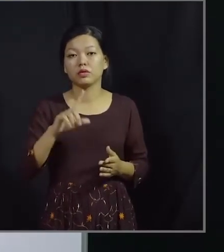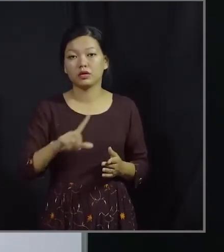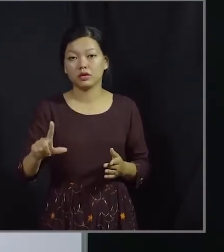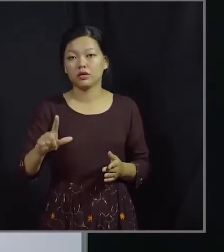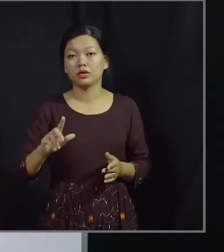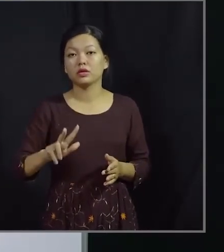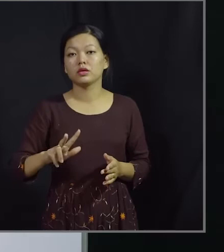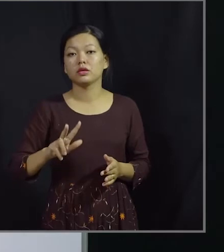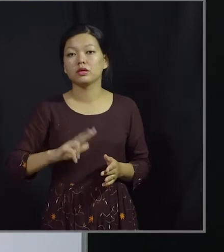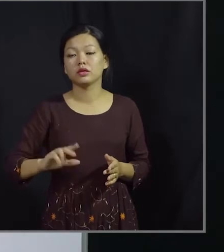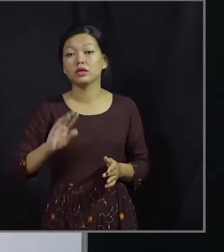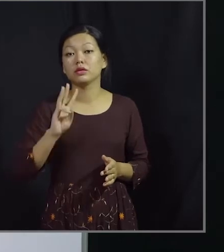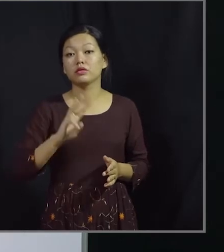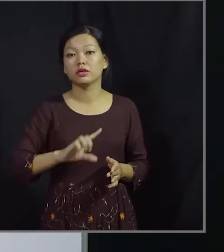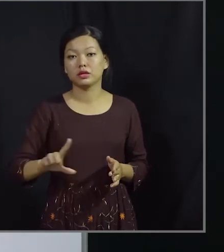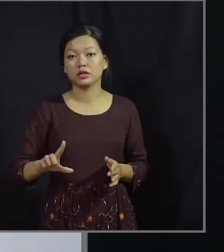the incoming partners.